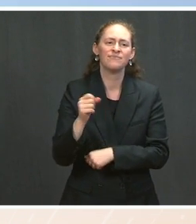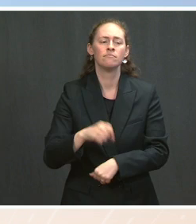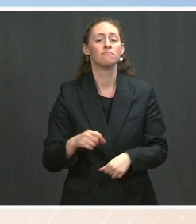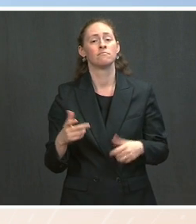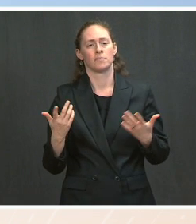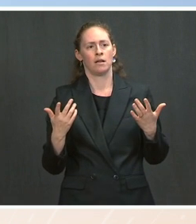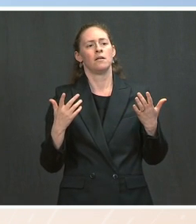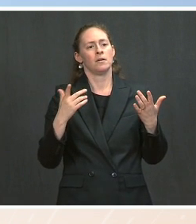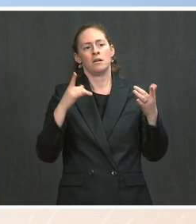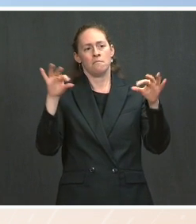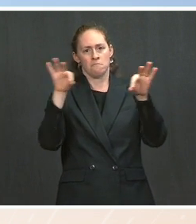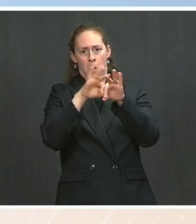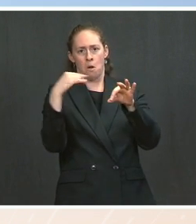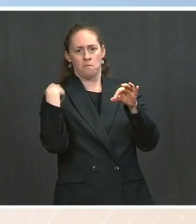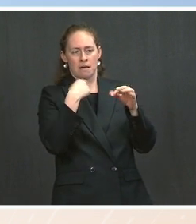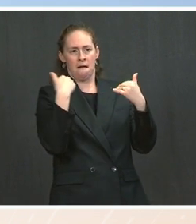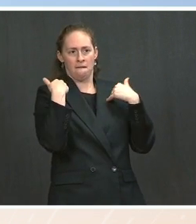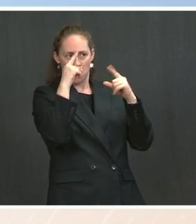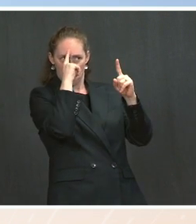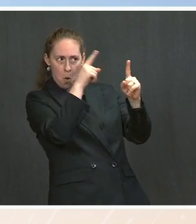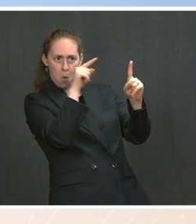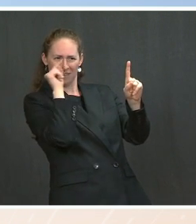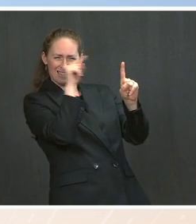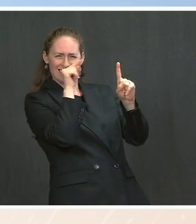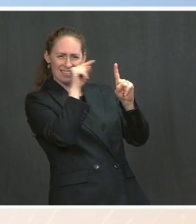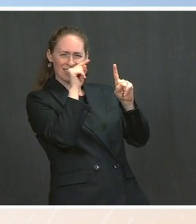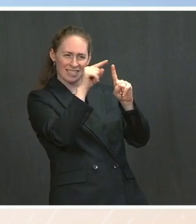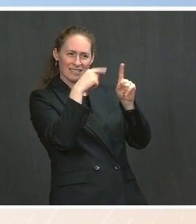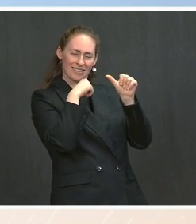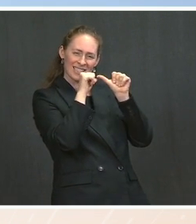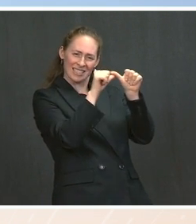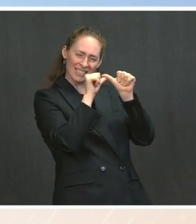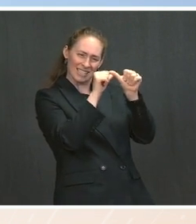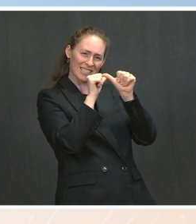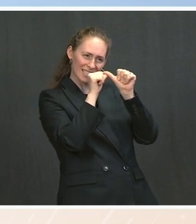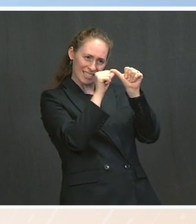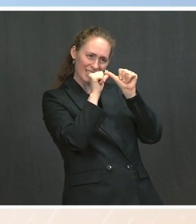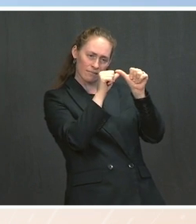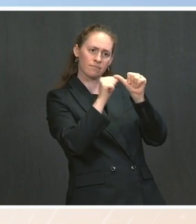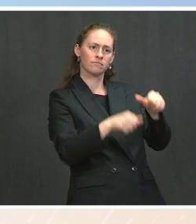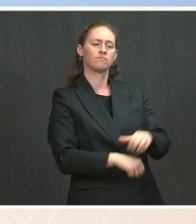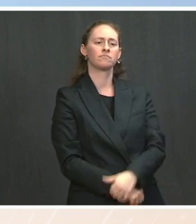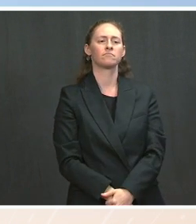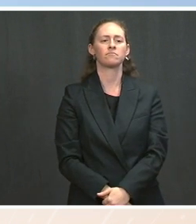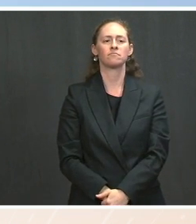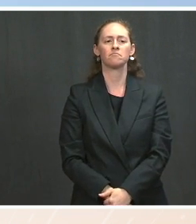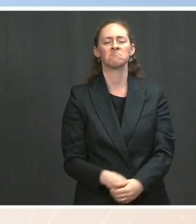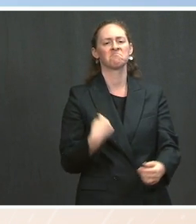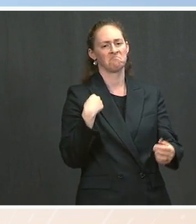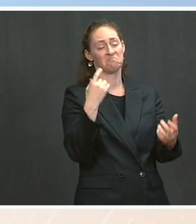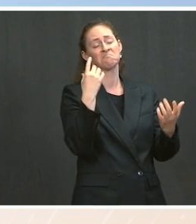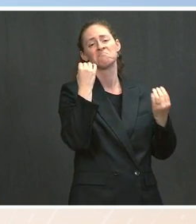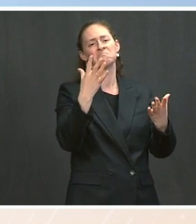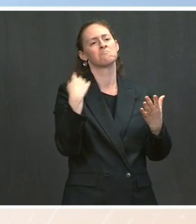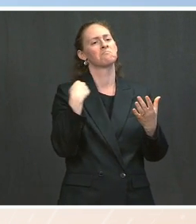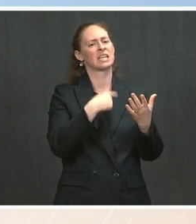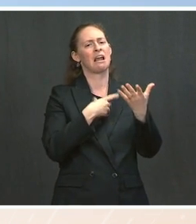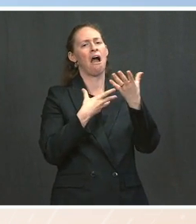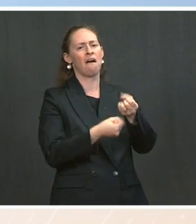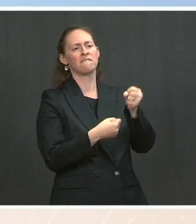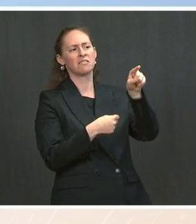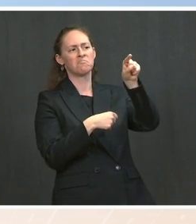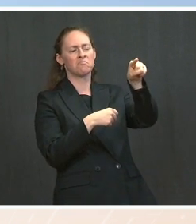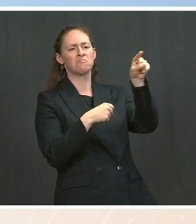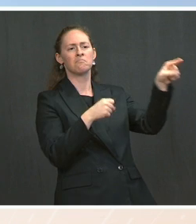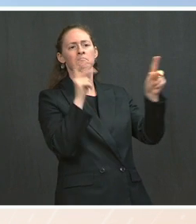in how we're talking about such an important piece of legislation. But we have confidence in the negotiators, and we've seen them convey publicly that